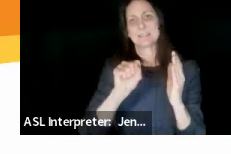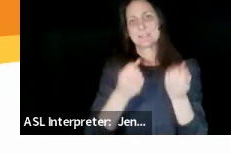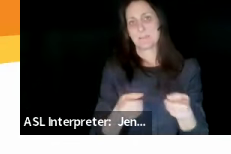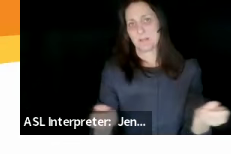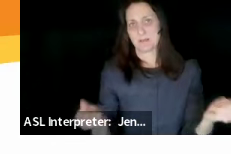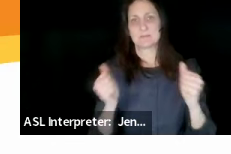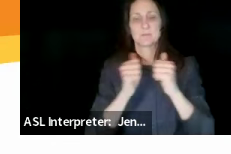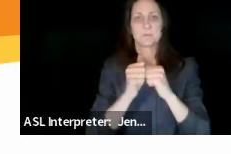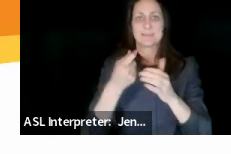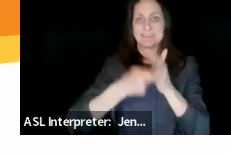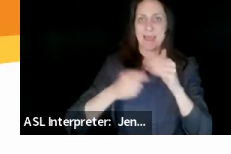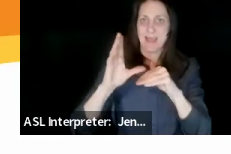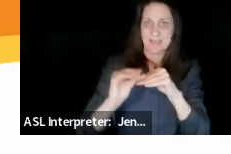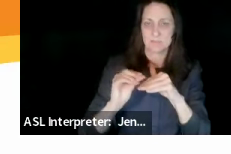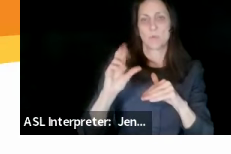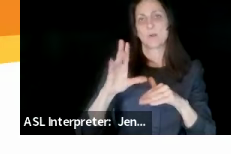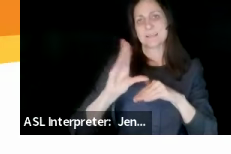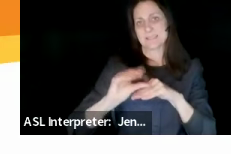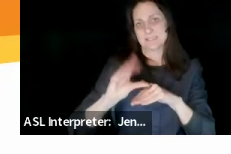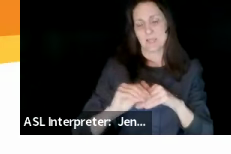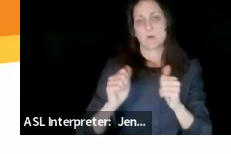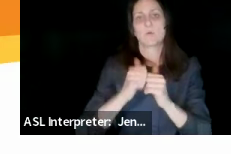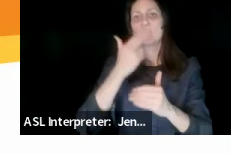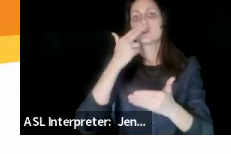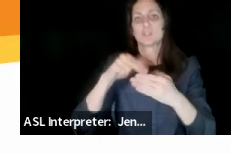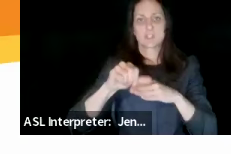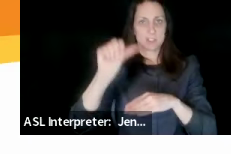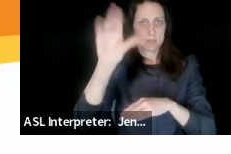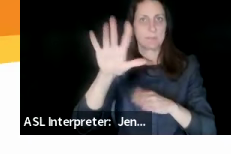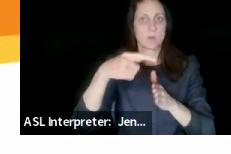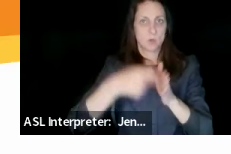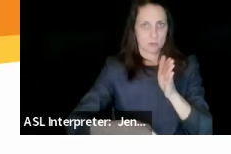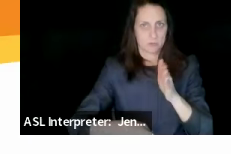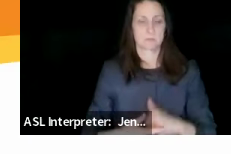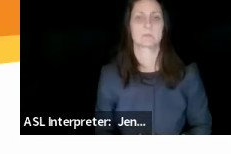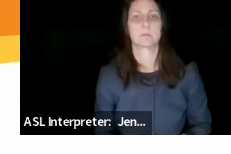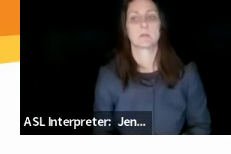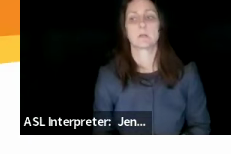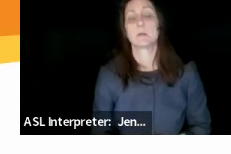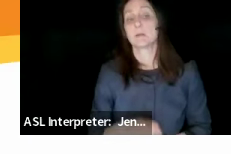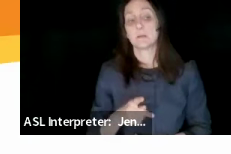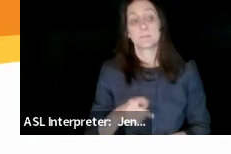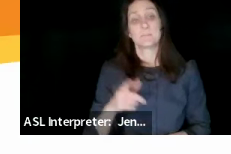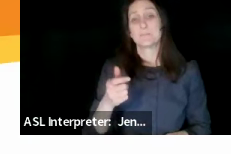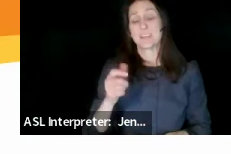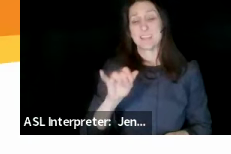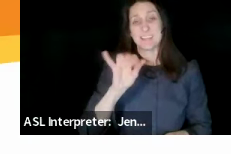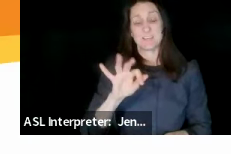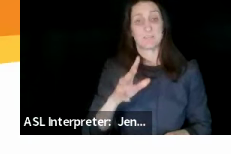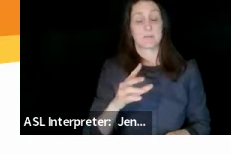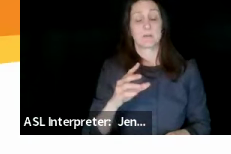list also with the shipping costs. Keep the organization's personnel and consultants separate. If they're not employees of